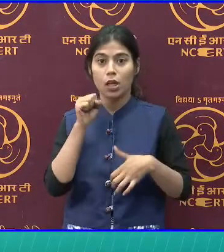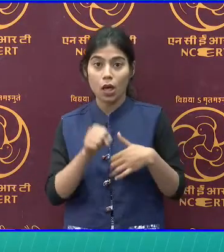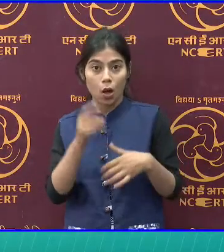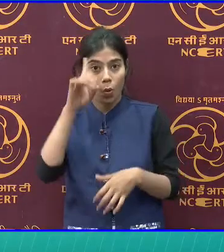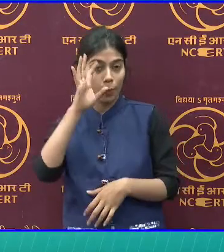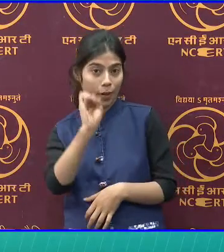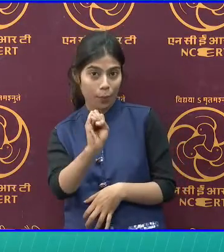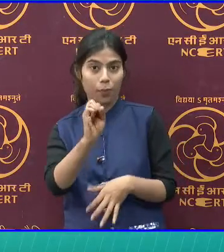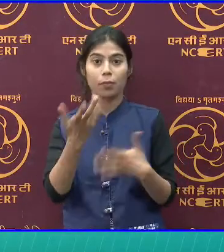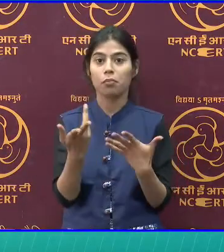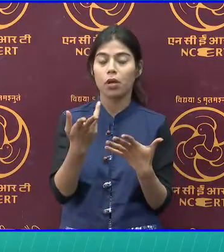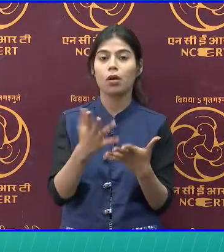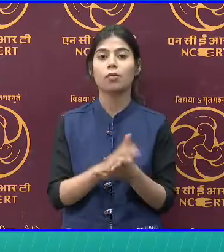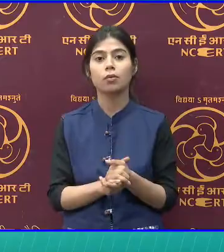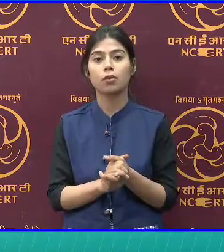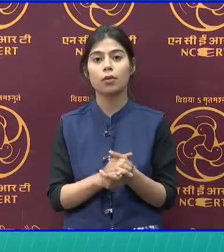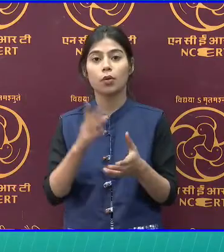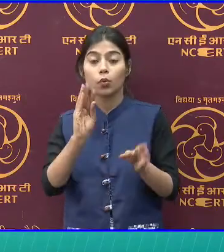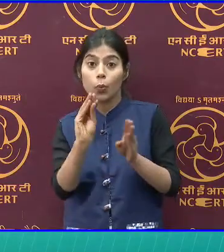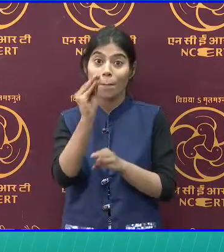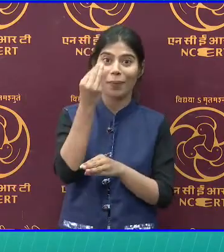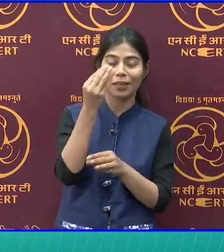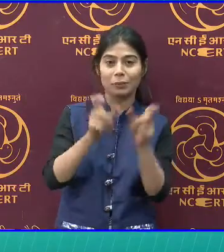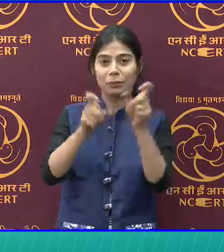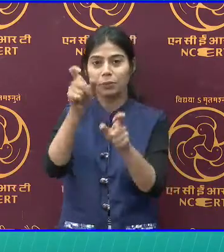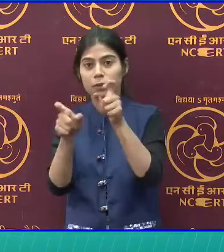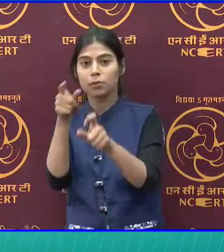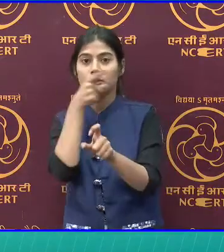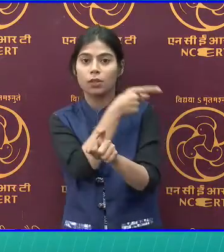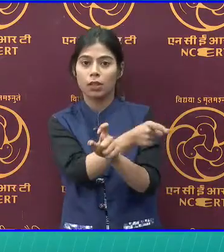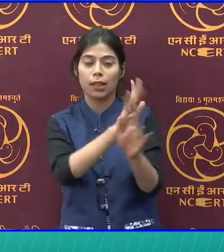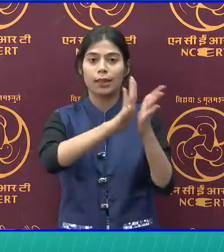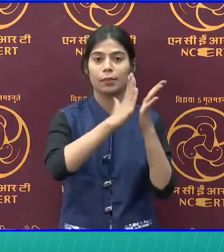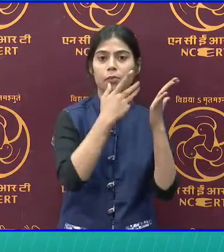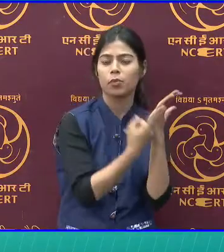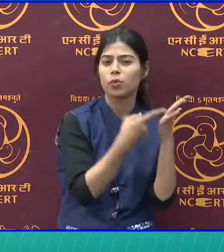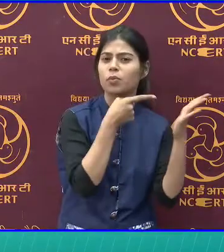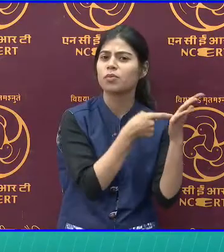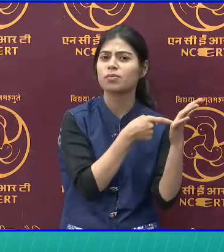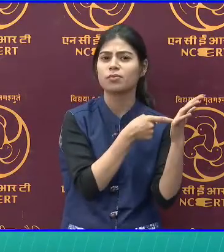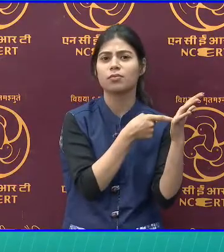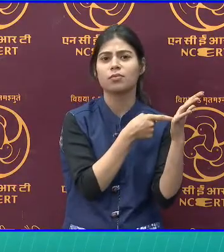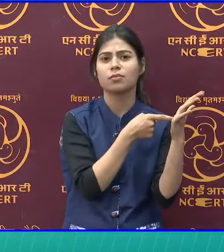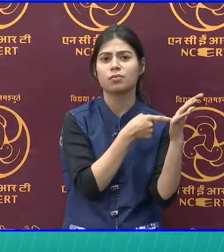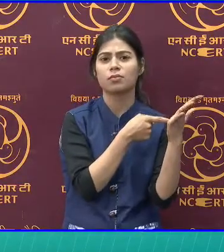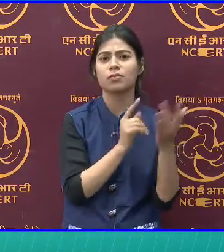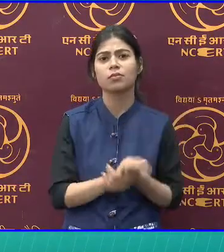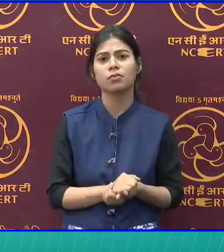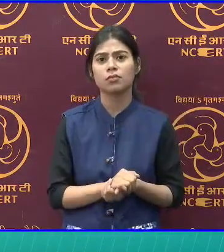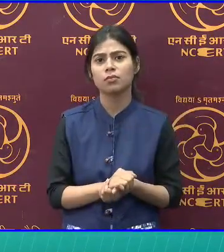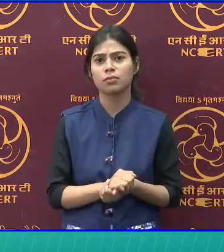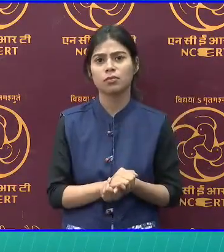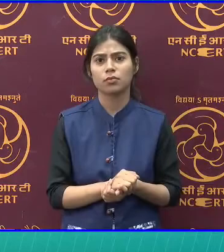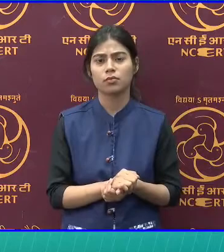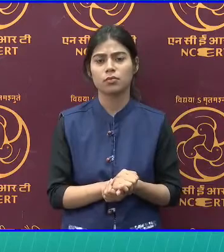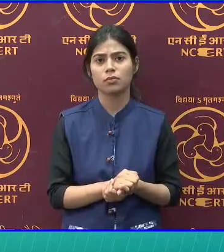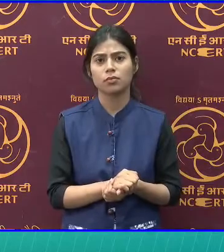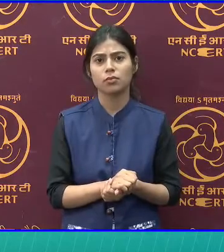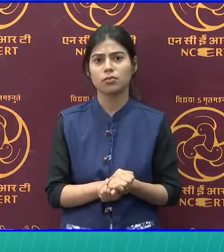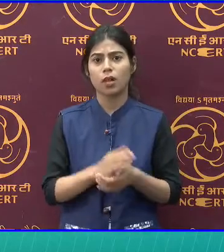memorize, have been recognized as a better people, talented people, and this textbook is trying to